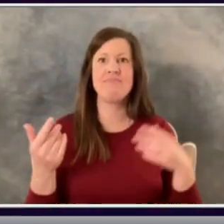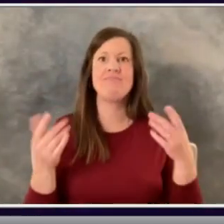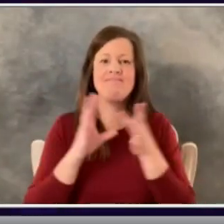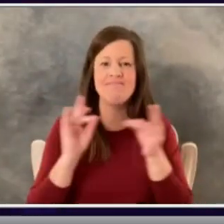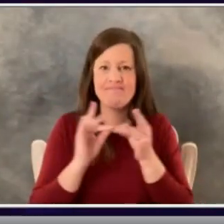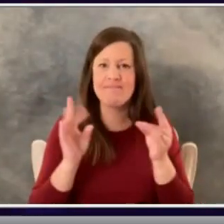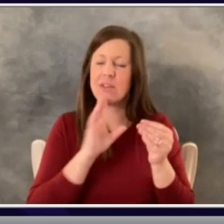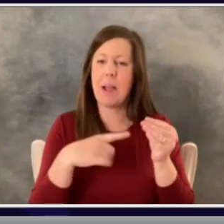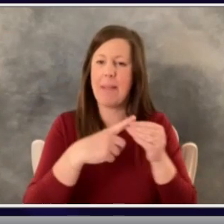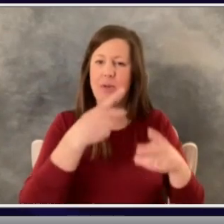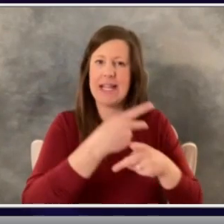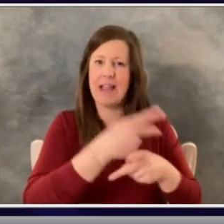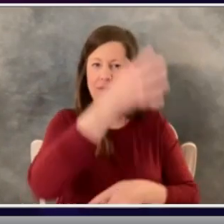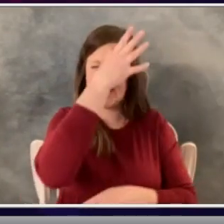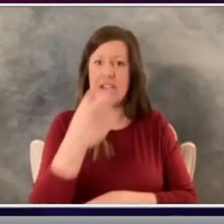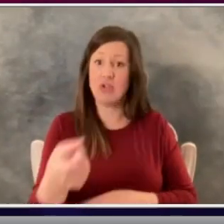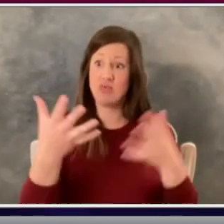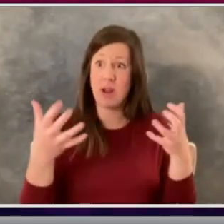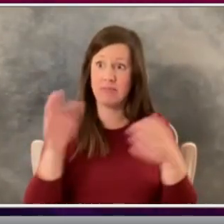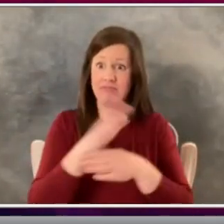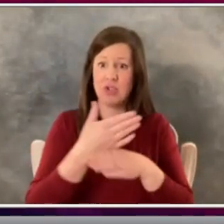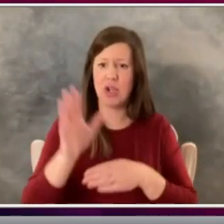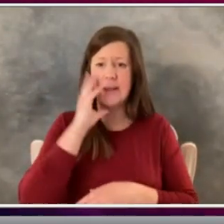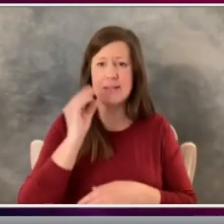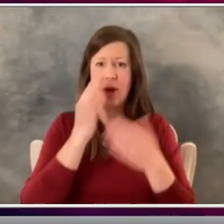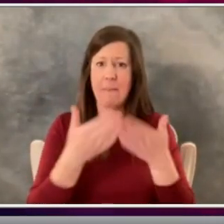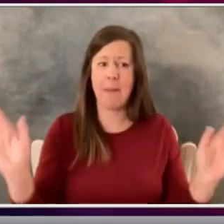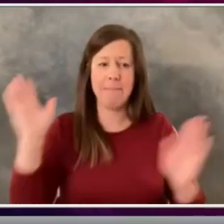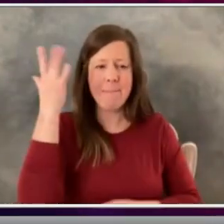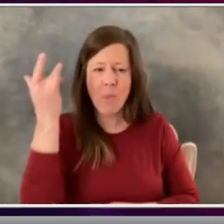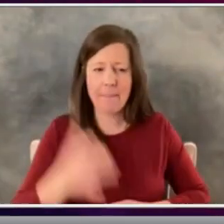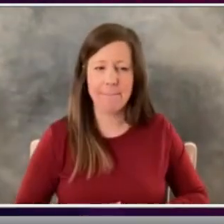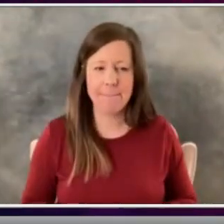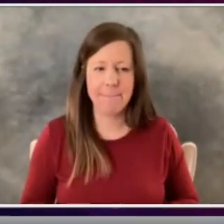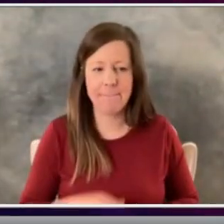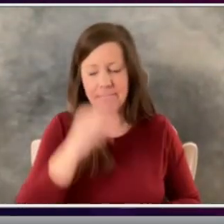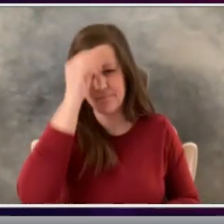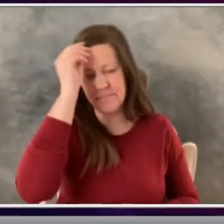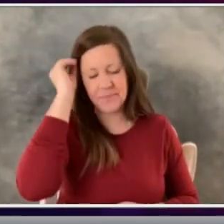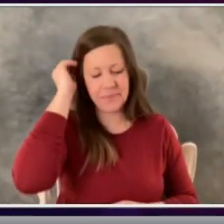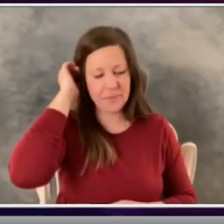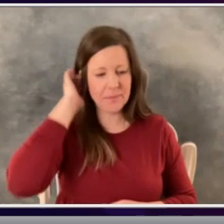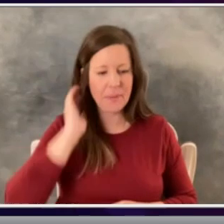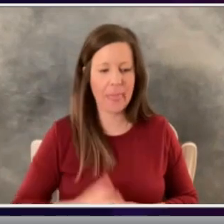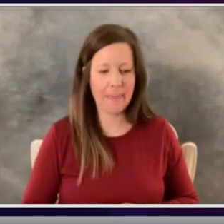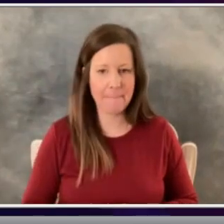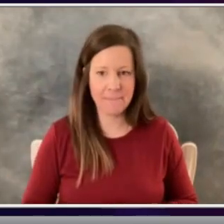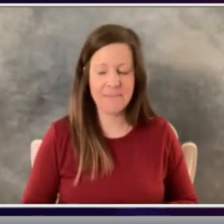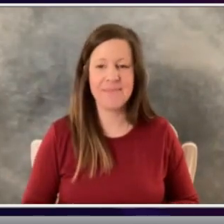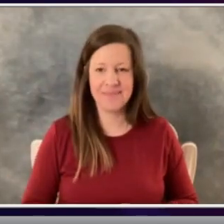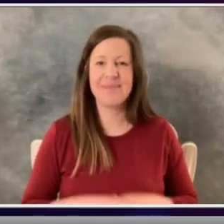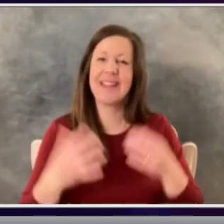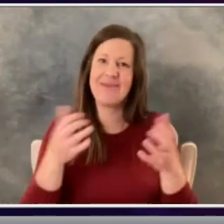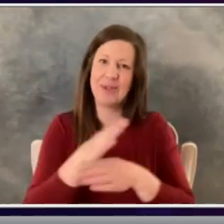this journey publicly? The motivation came from wanting to share my dad's